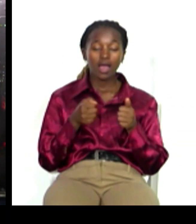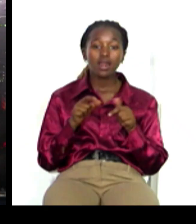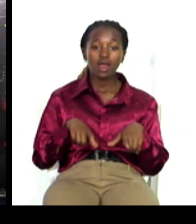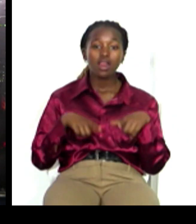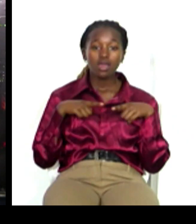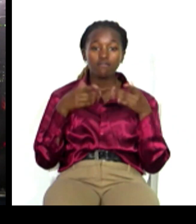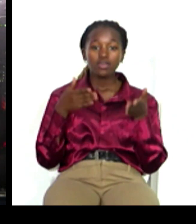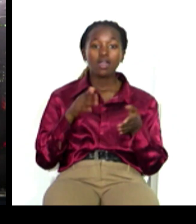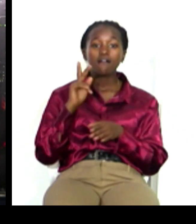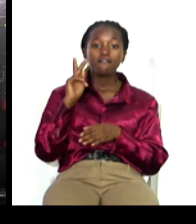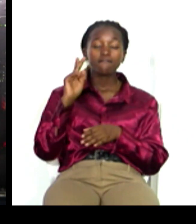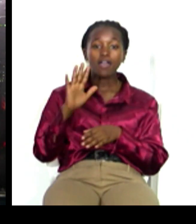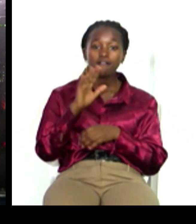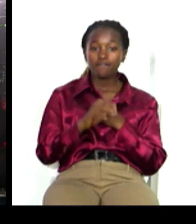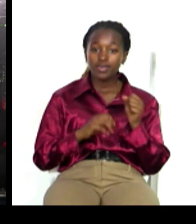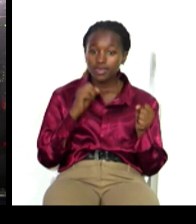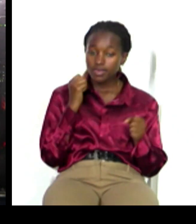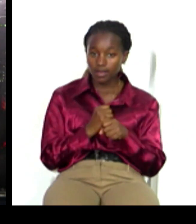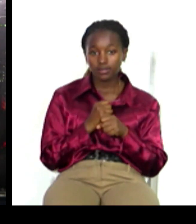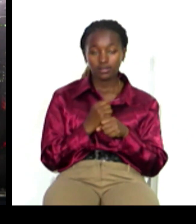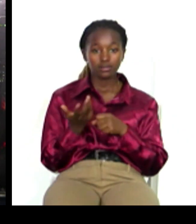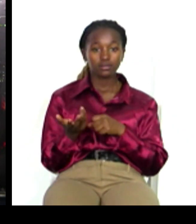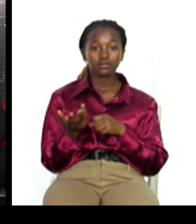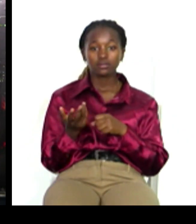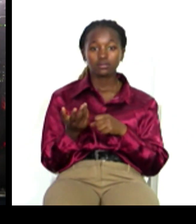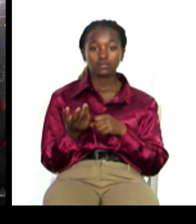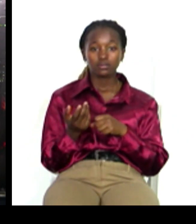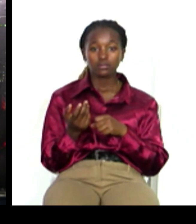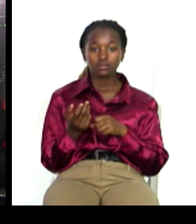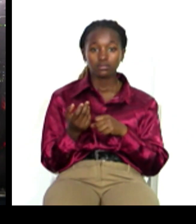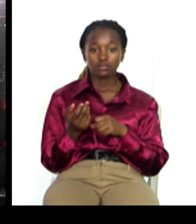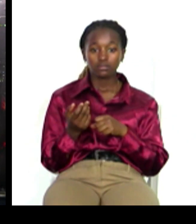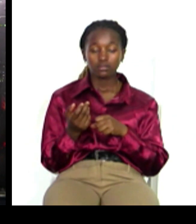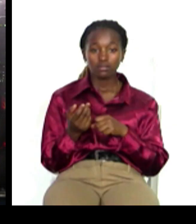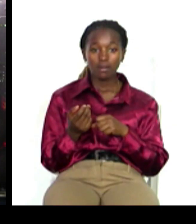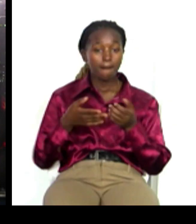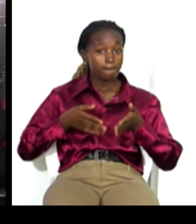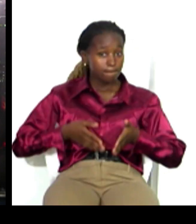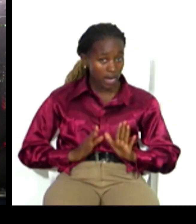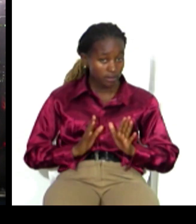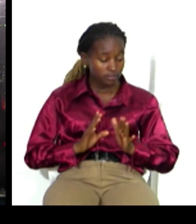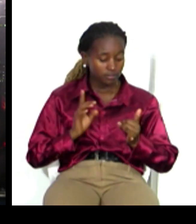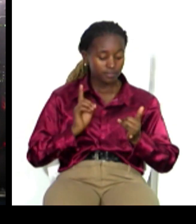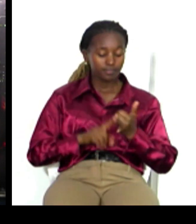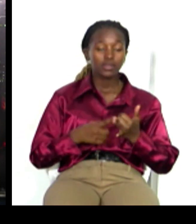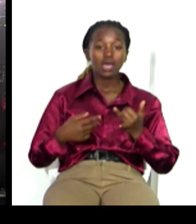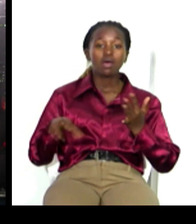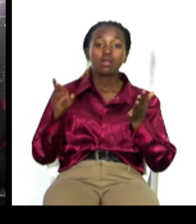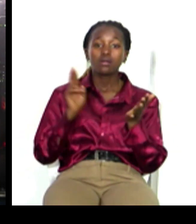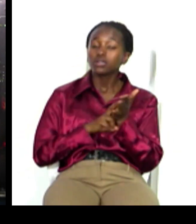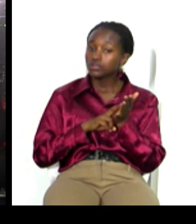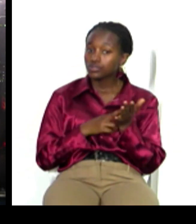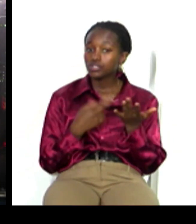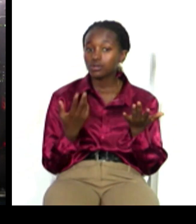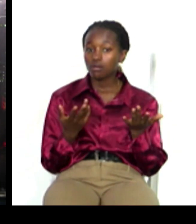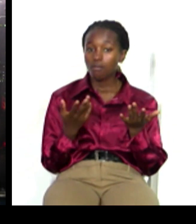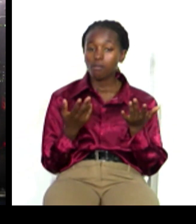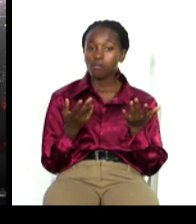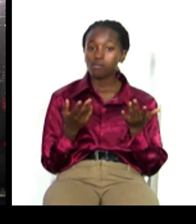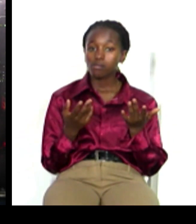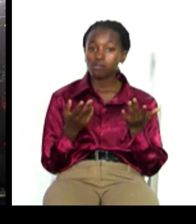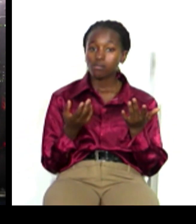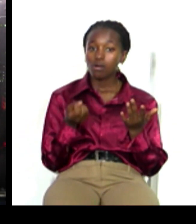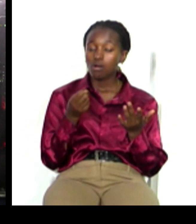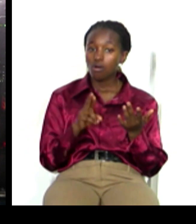years. Yes. For you to be determined as fully Kenyan, it's either by birth, registration,